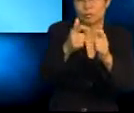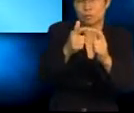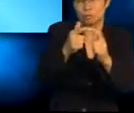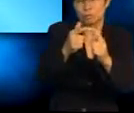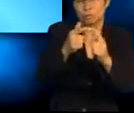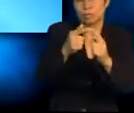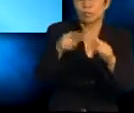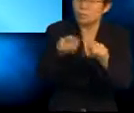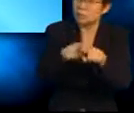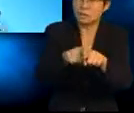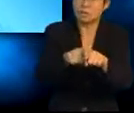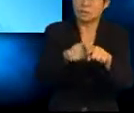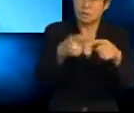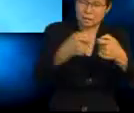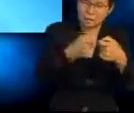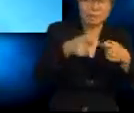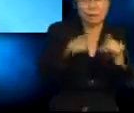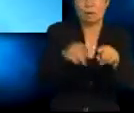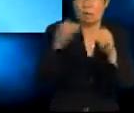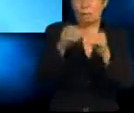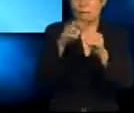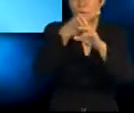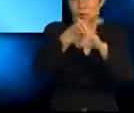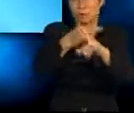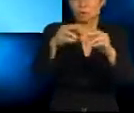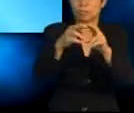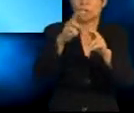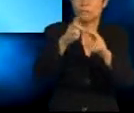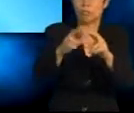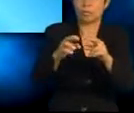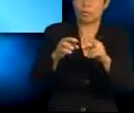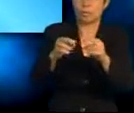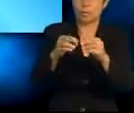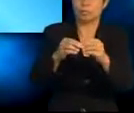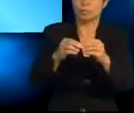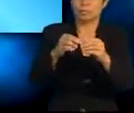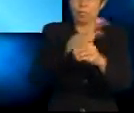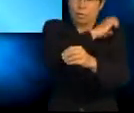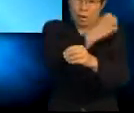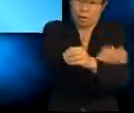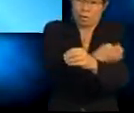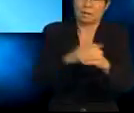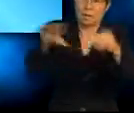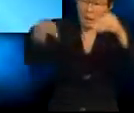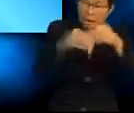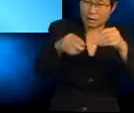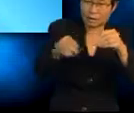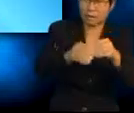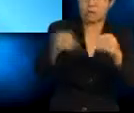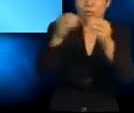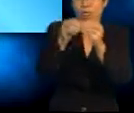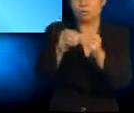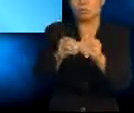same. As more resistors are added to the circuit, total resistance will